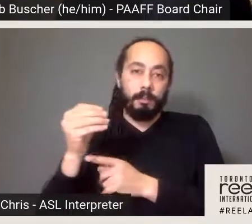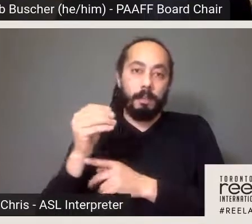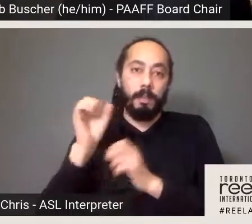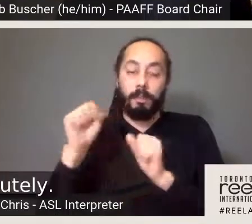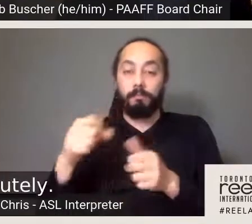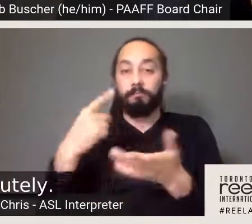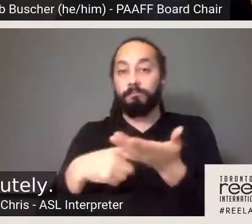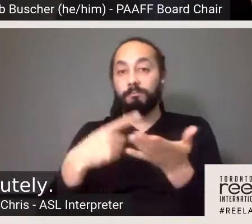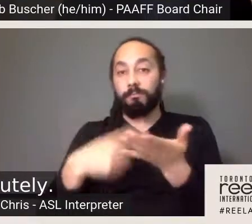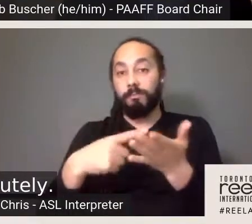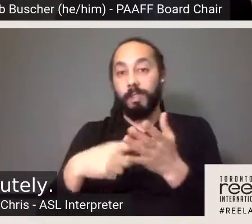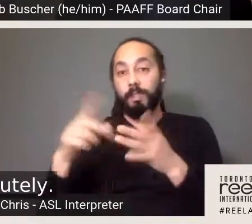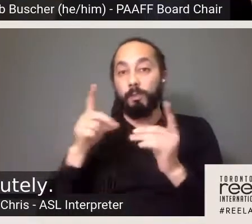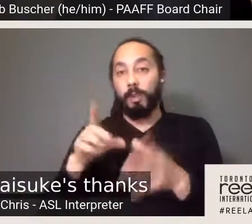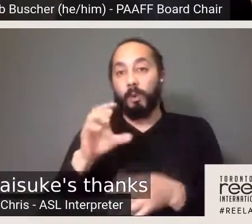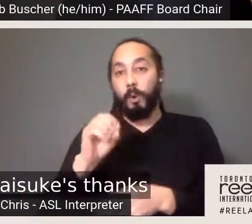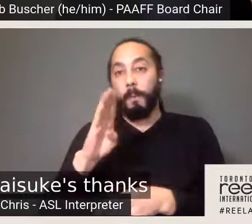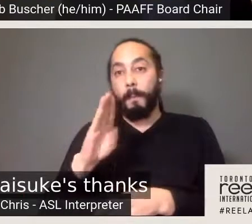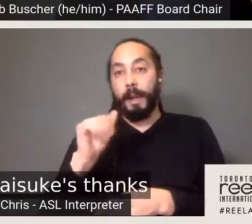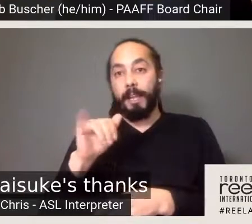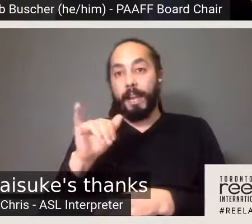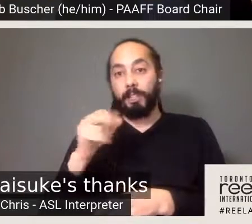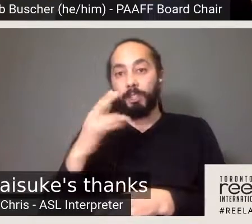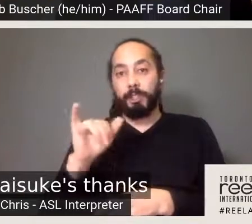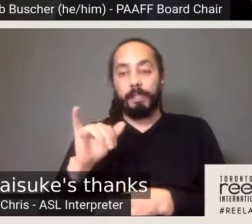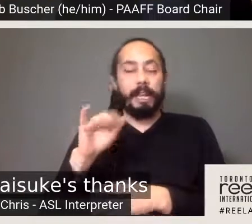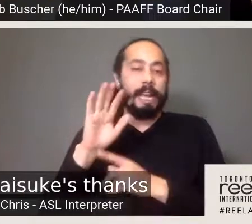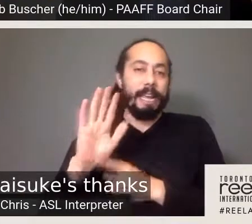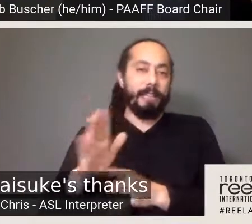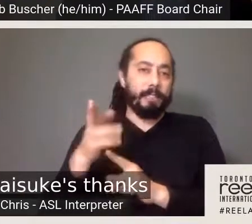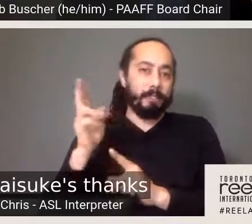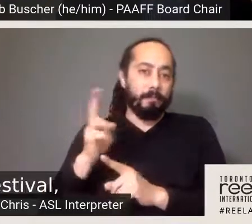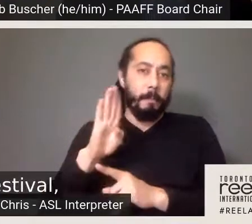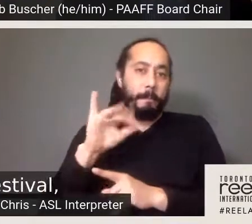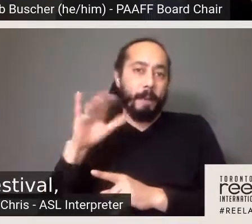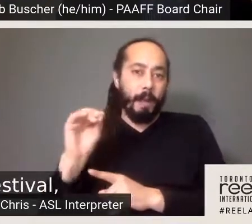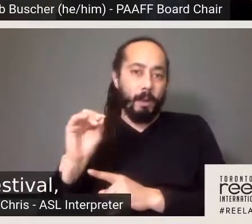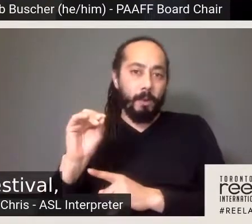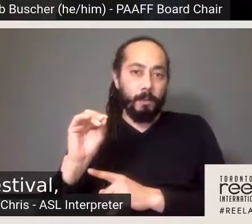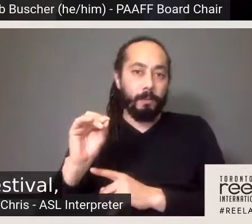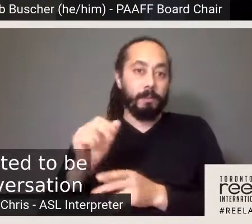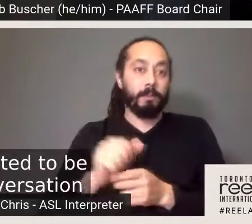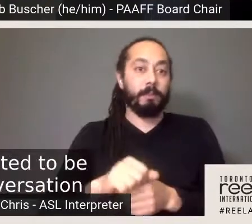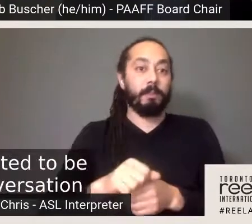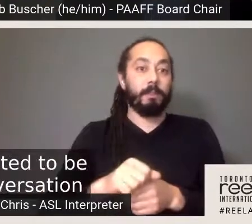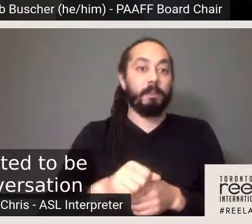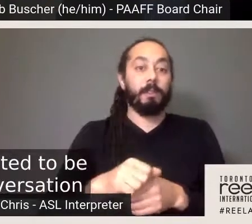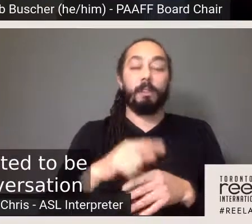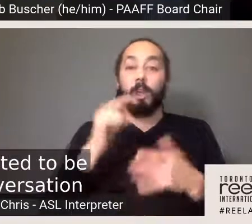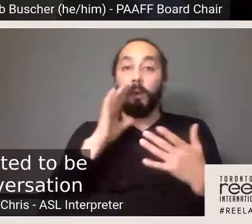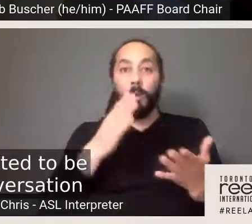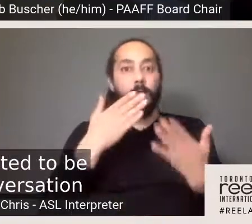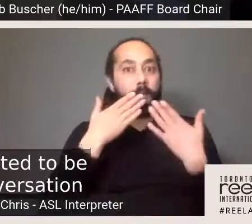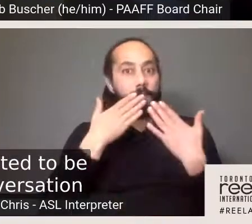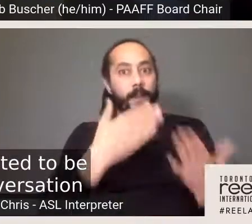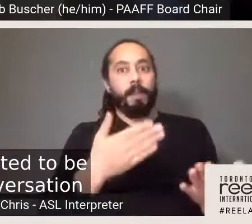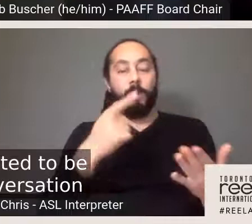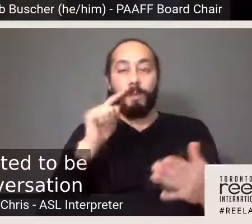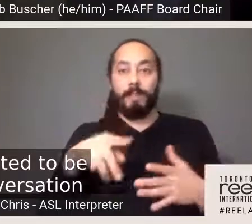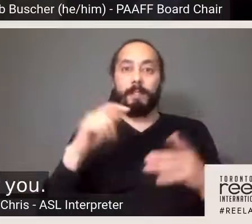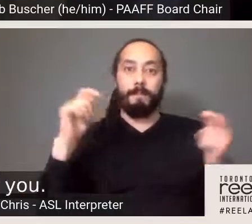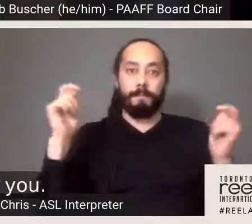biography. Yeah, absolutely. And I wanted to echo Daisuke's thanks to both the festival, and I'm just excited to be having